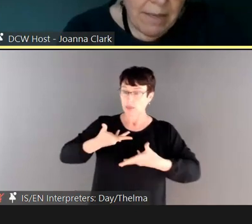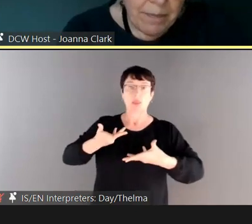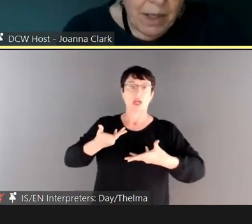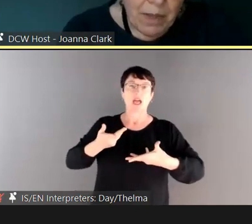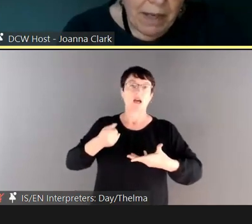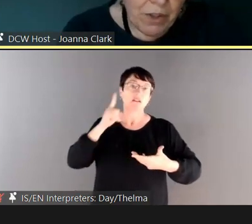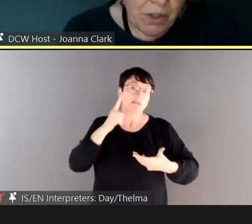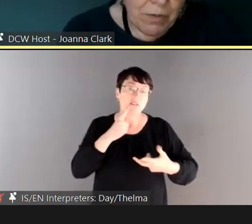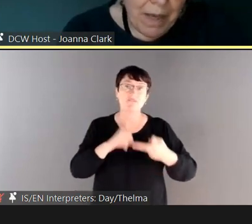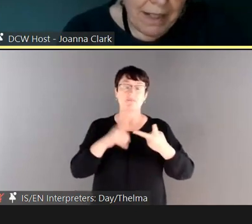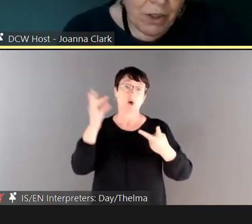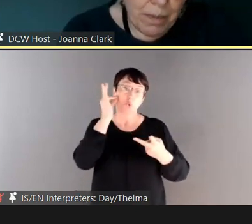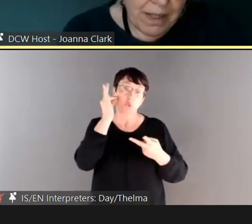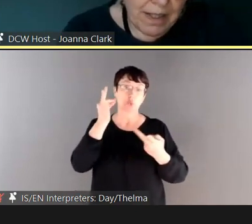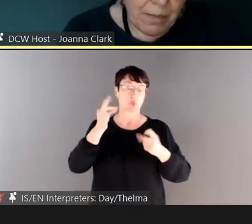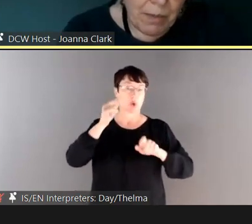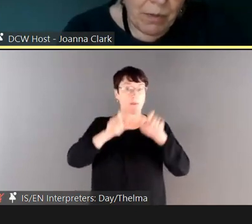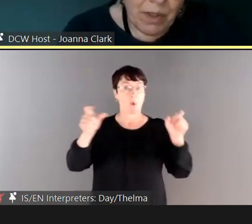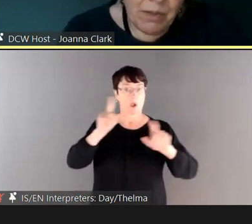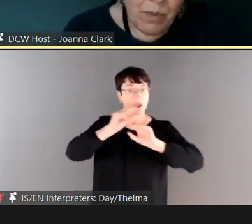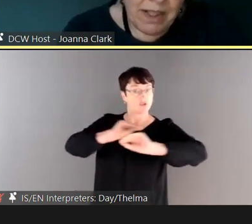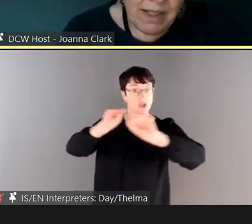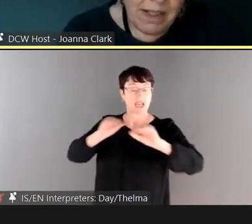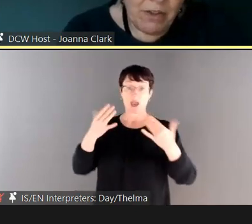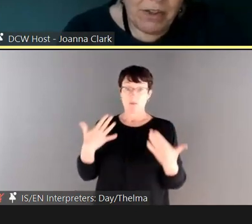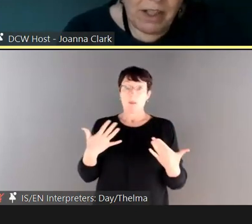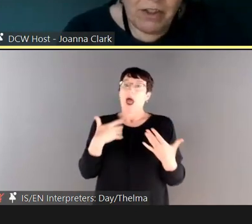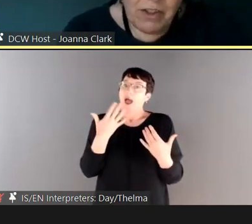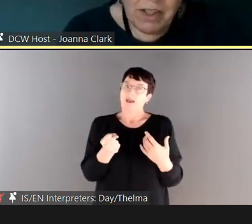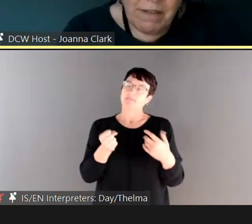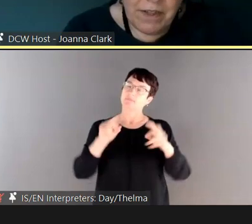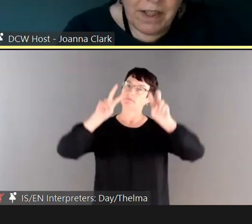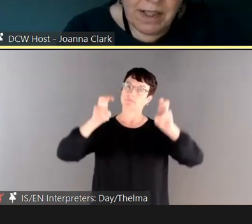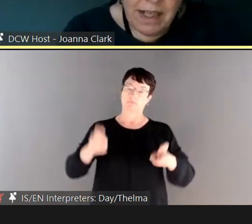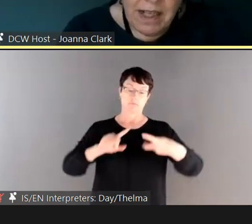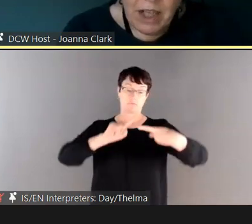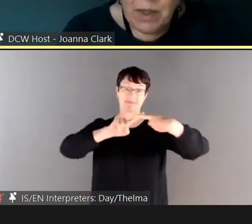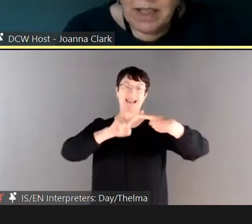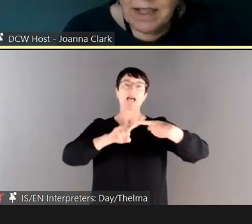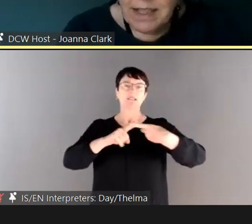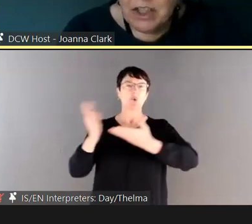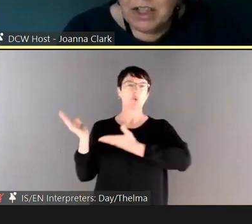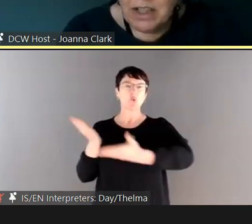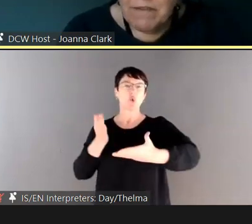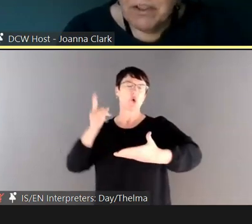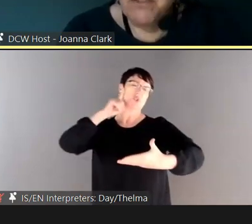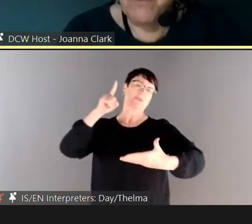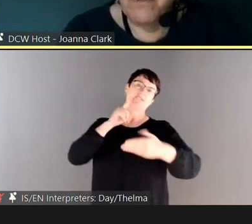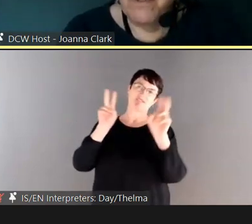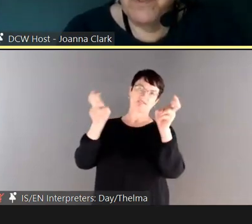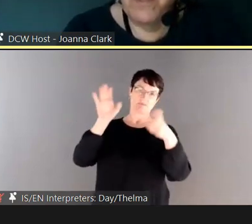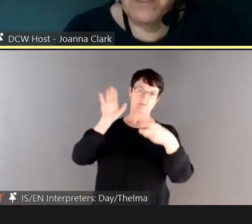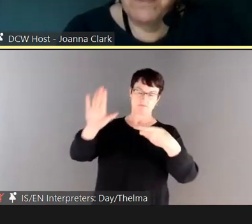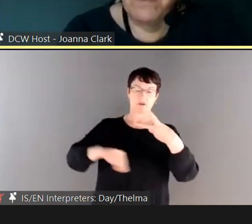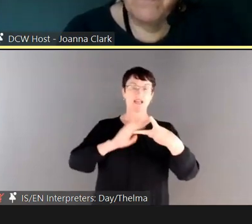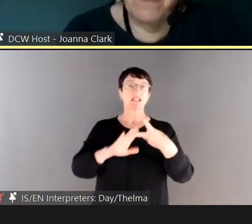trainers, and we have two main topics at the moment. One is an introduction to deafness, and one is teaching deaf children,